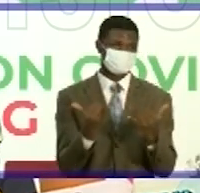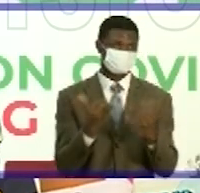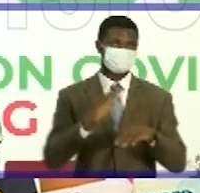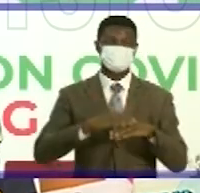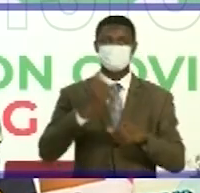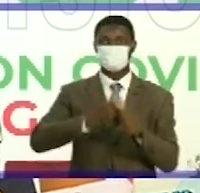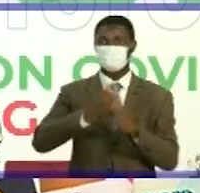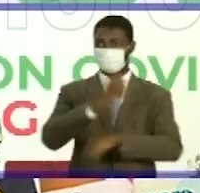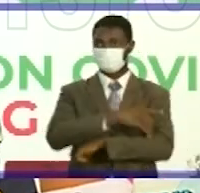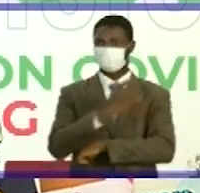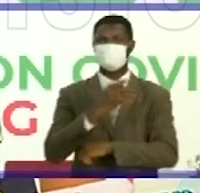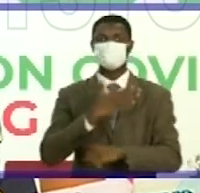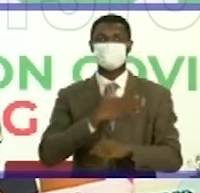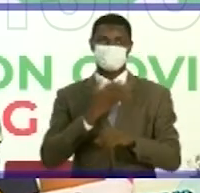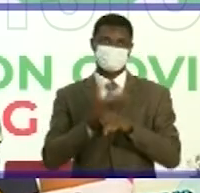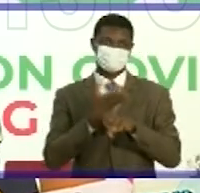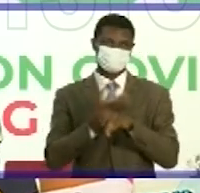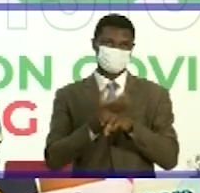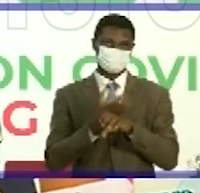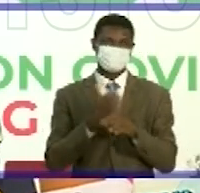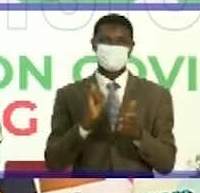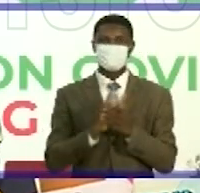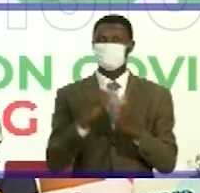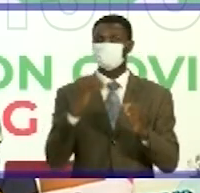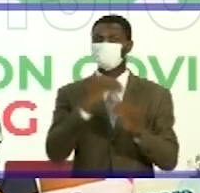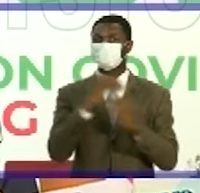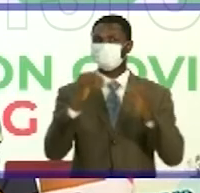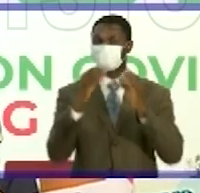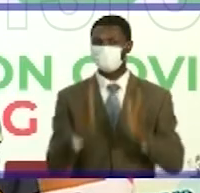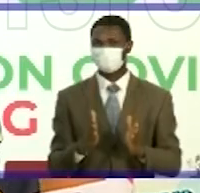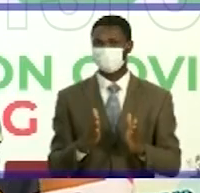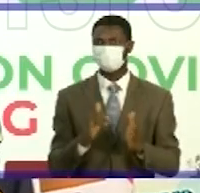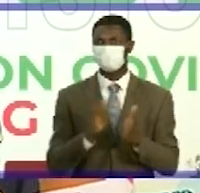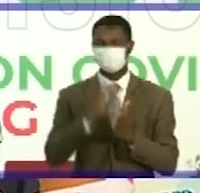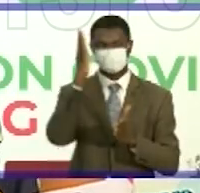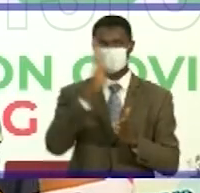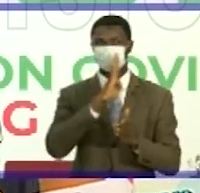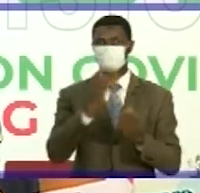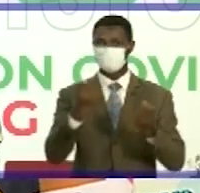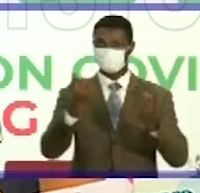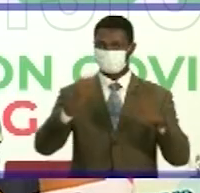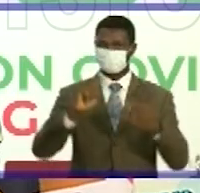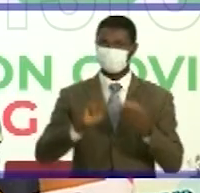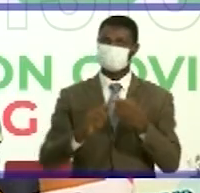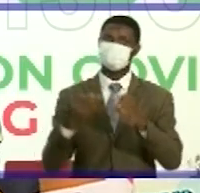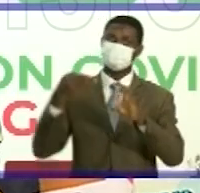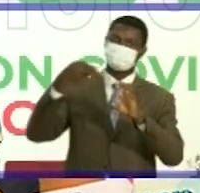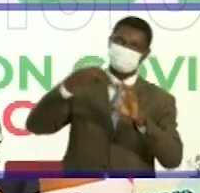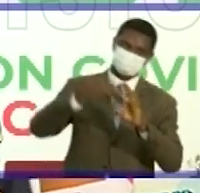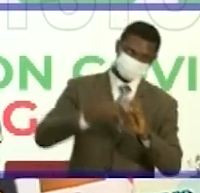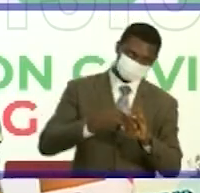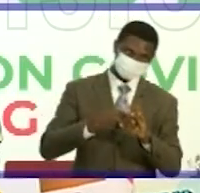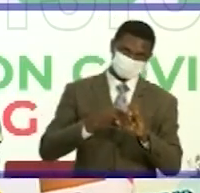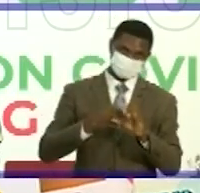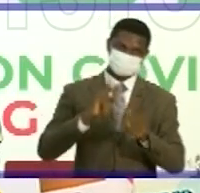My appeal to these officers that will be coming to join those that have been